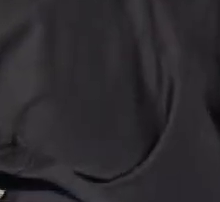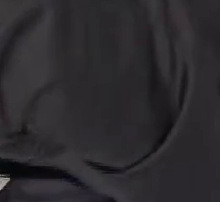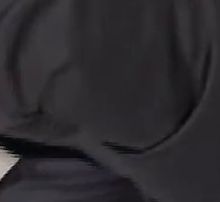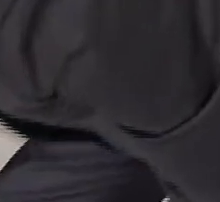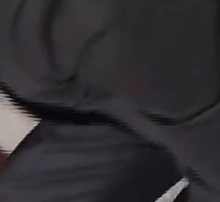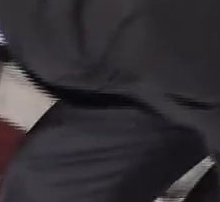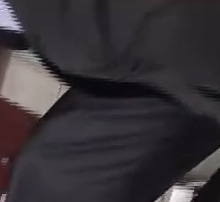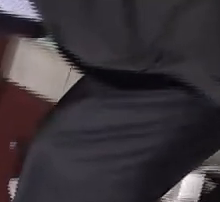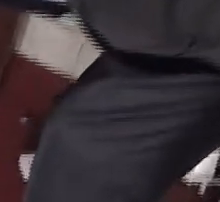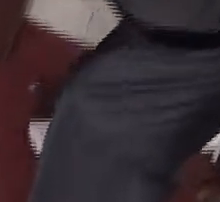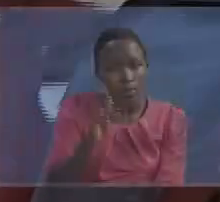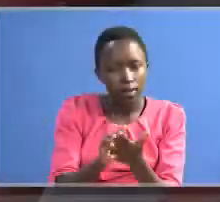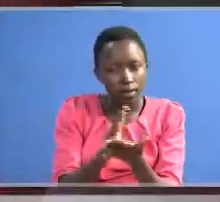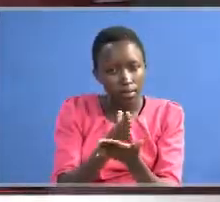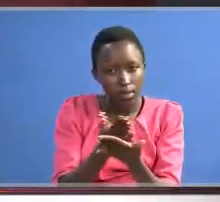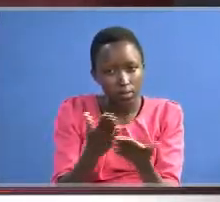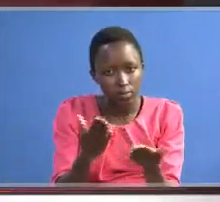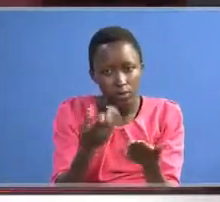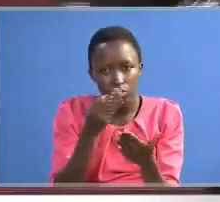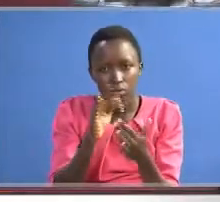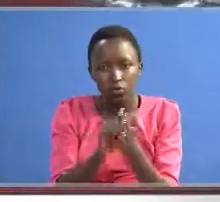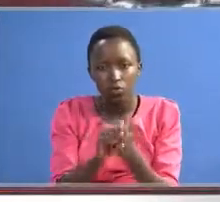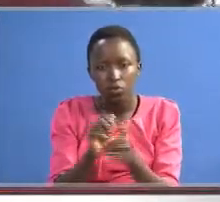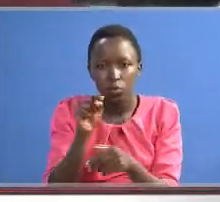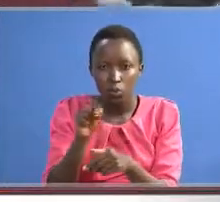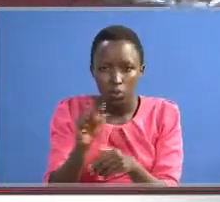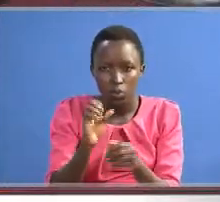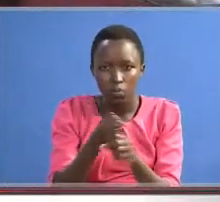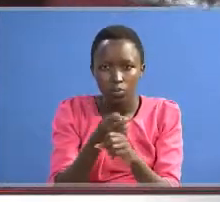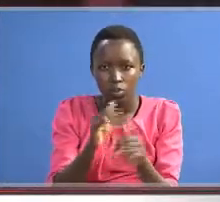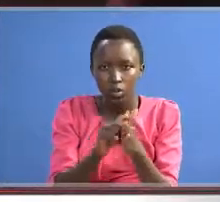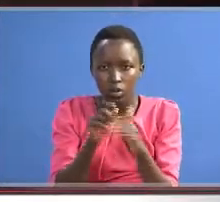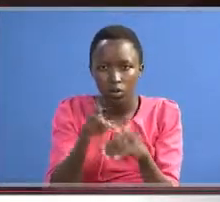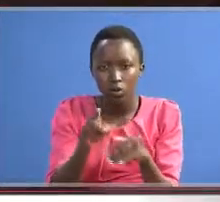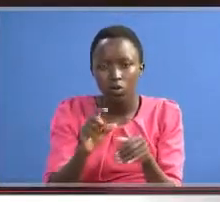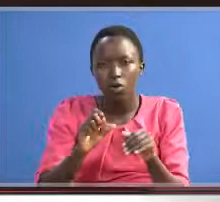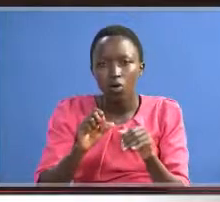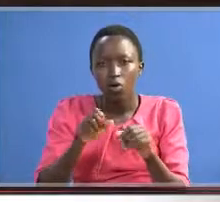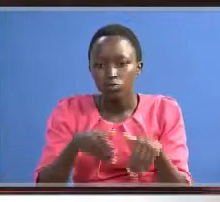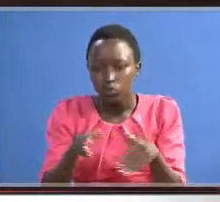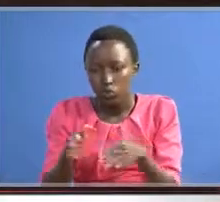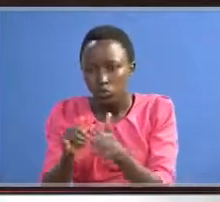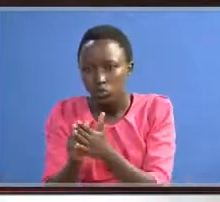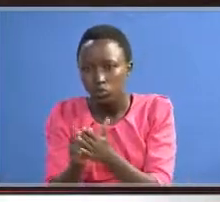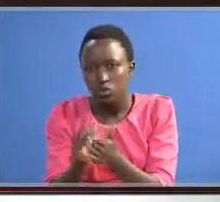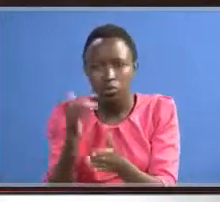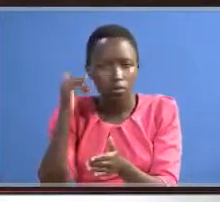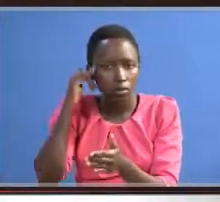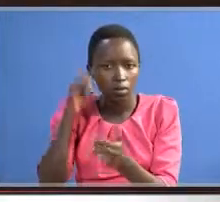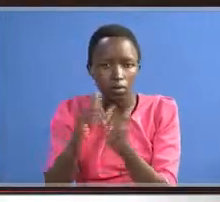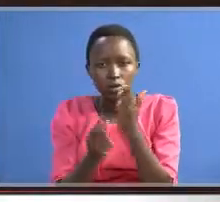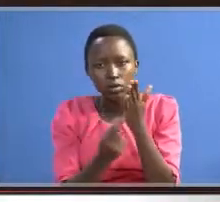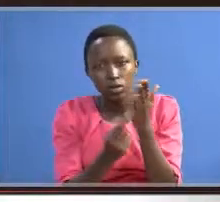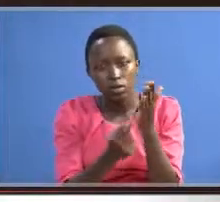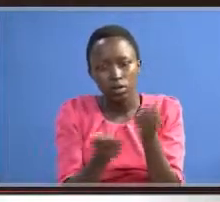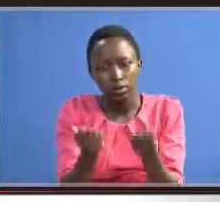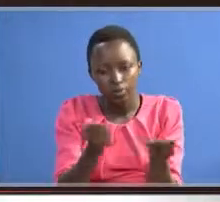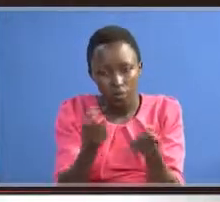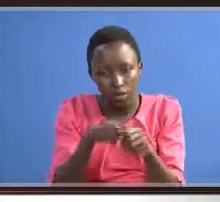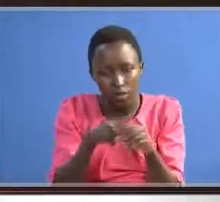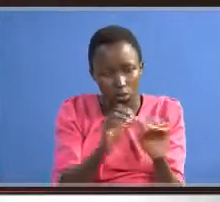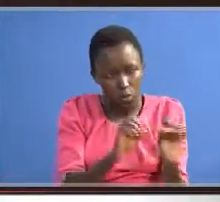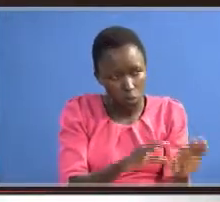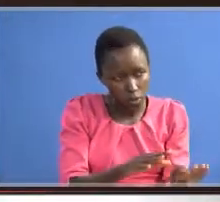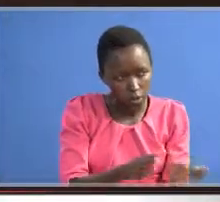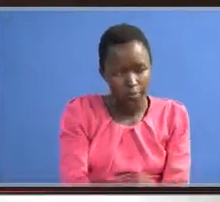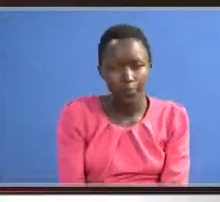Did you know that something the size of a full stop would raise your chances of recovering mobile assets such as electronics and motor vehicles when you lose